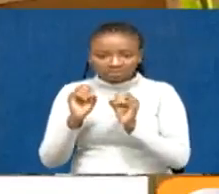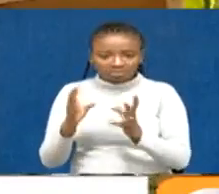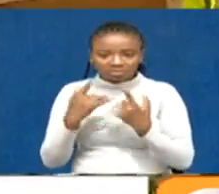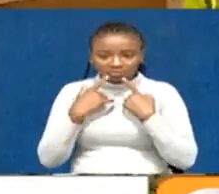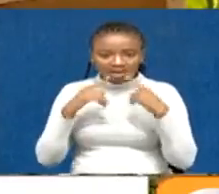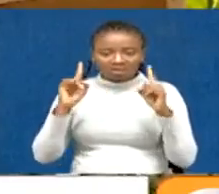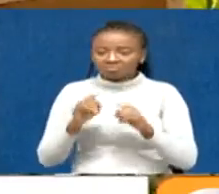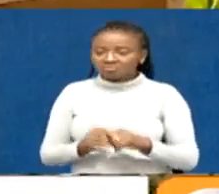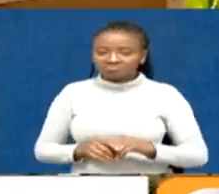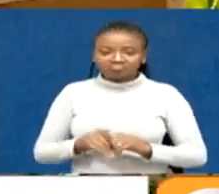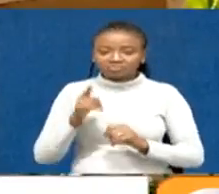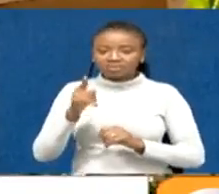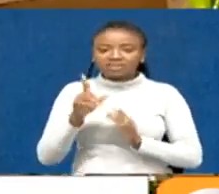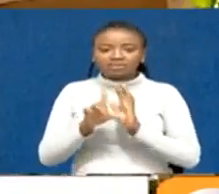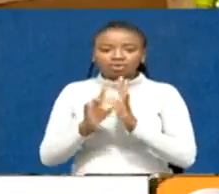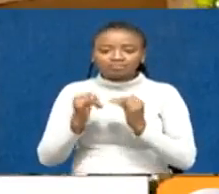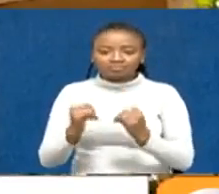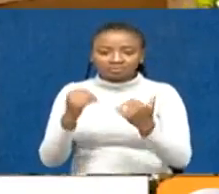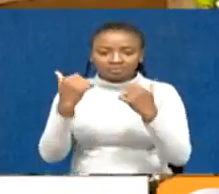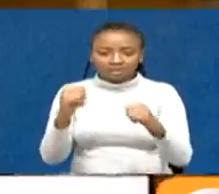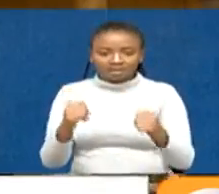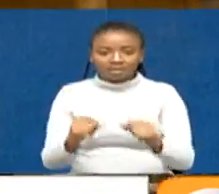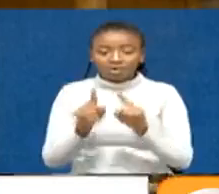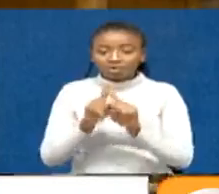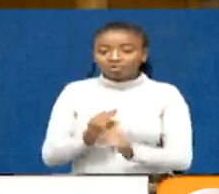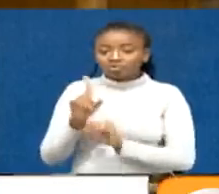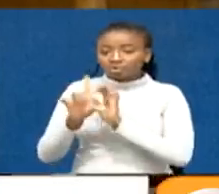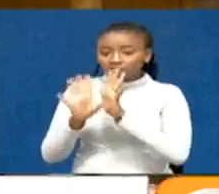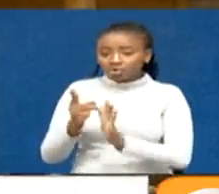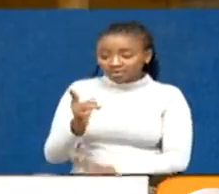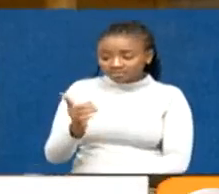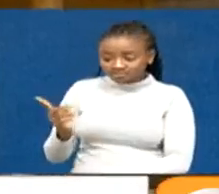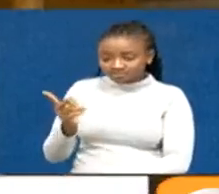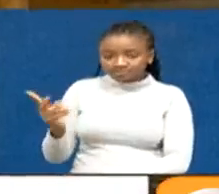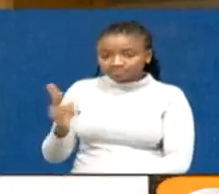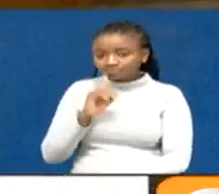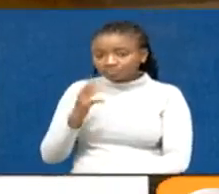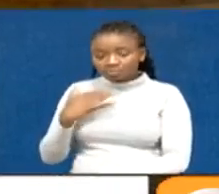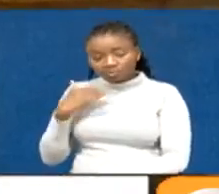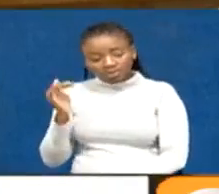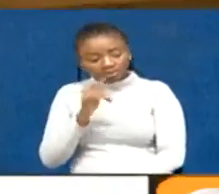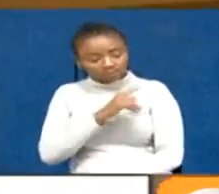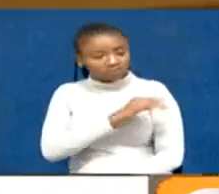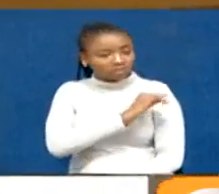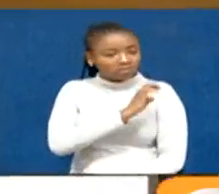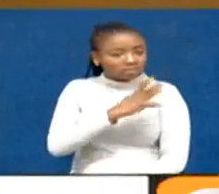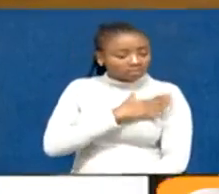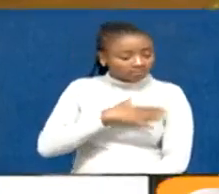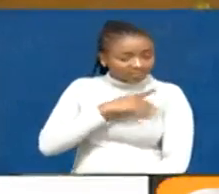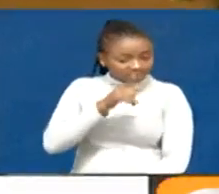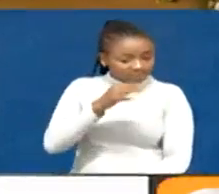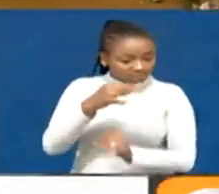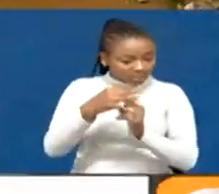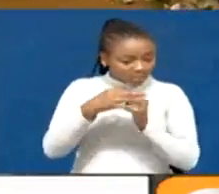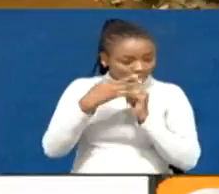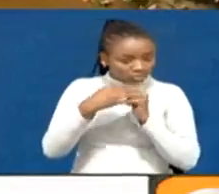Katiba Institute and AFRICOG, through Advocate Ochieng Dudley, wants the court to direct IEBC to suspend its October 8th